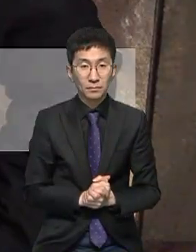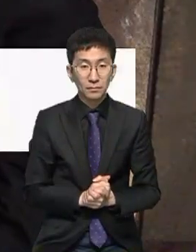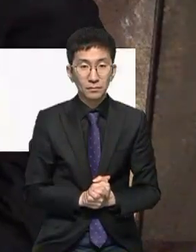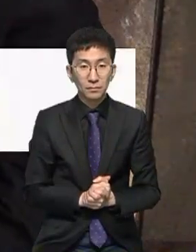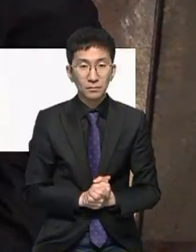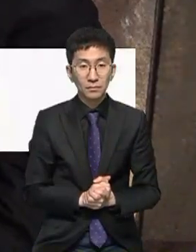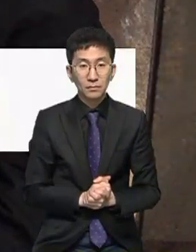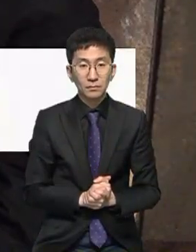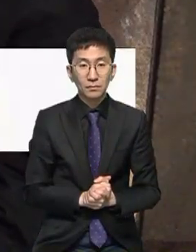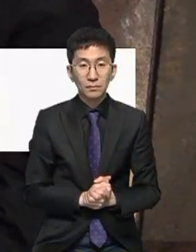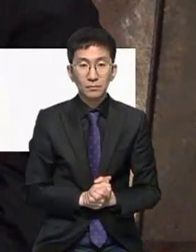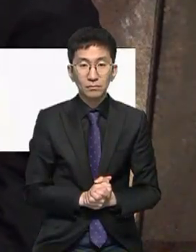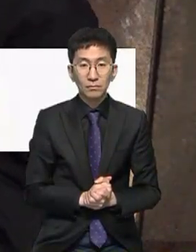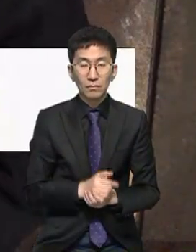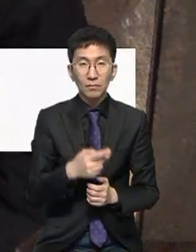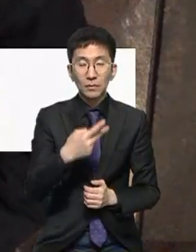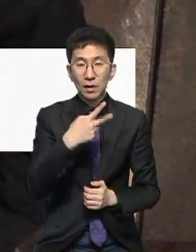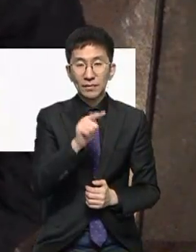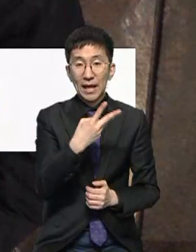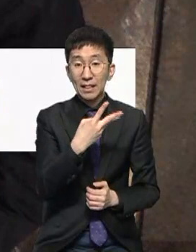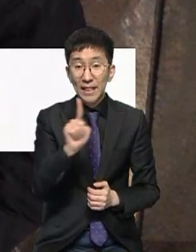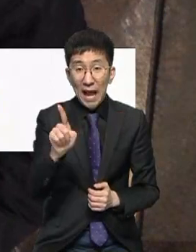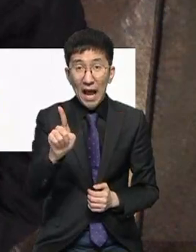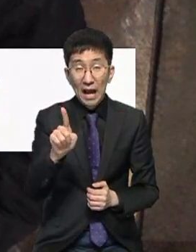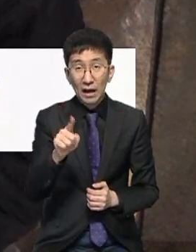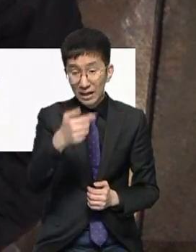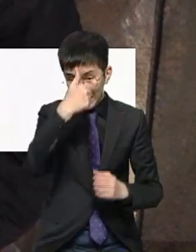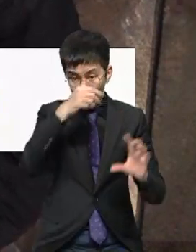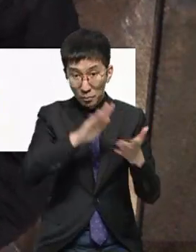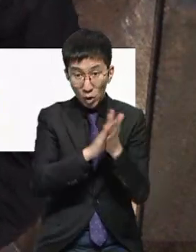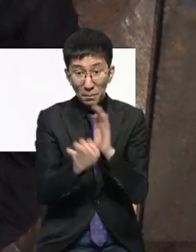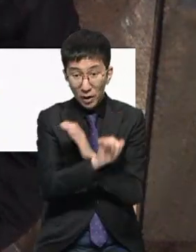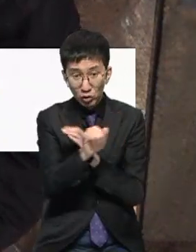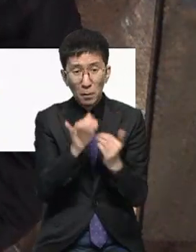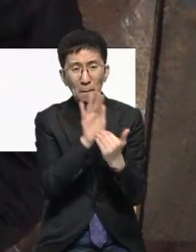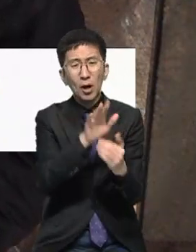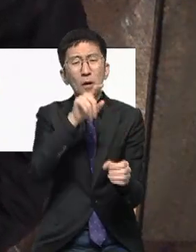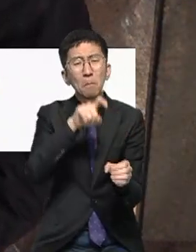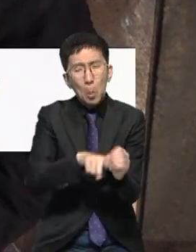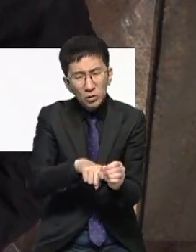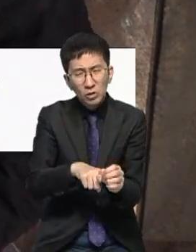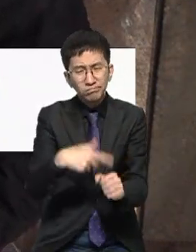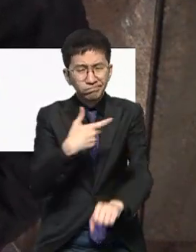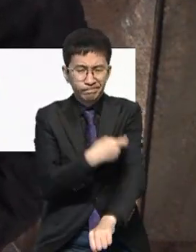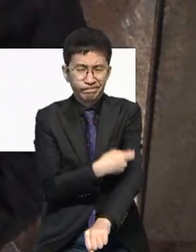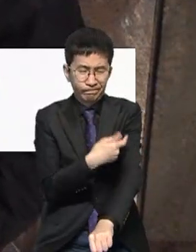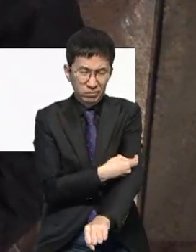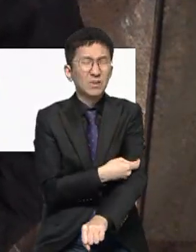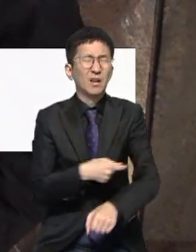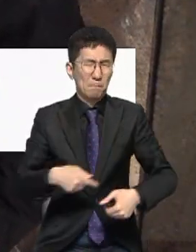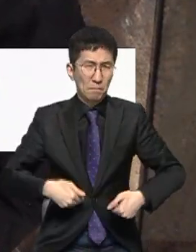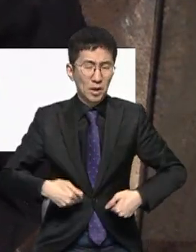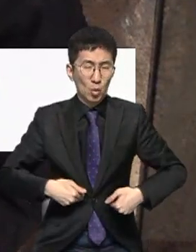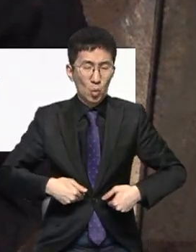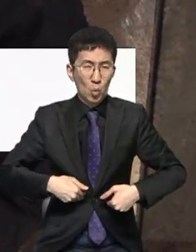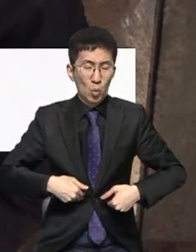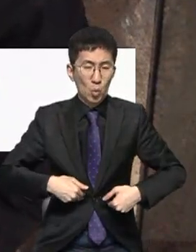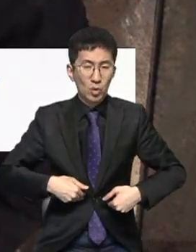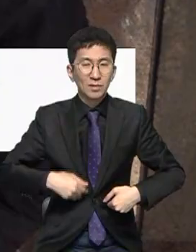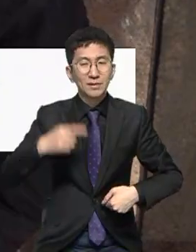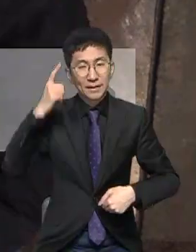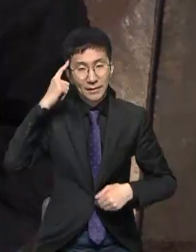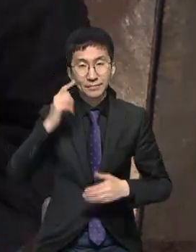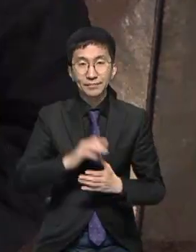I think we're taking all the precautions that we need to just try and keep it at bay, not spread like it did the Delta